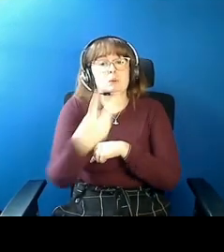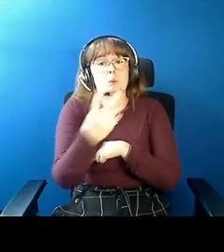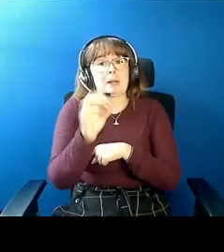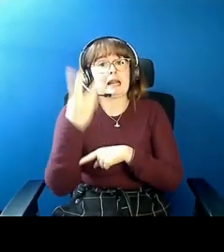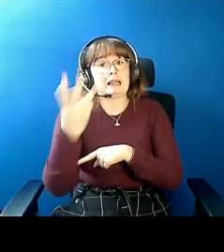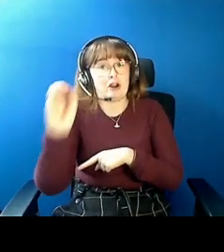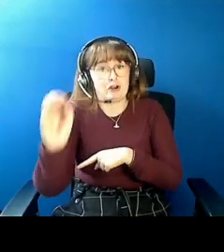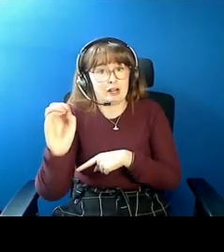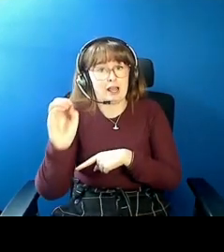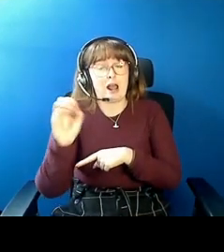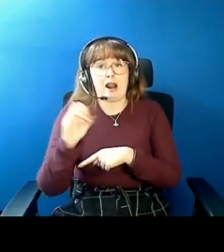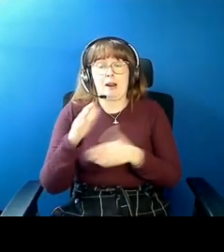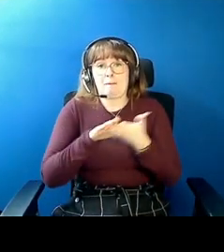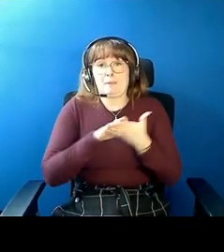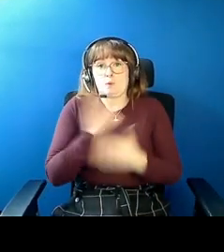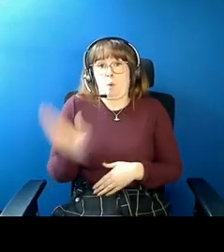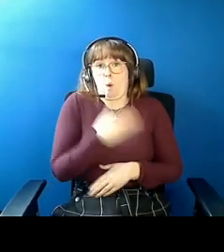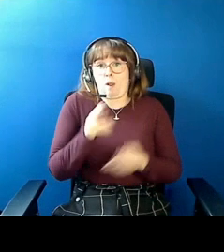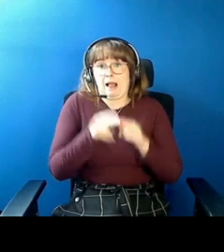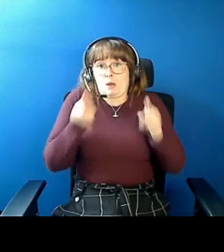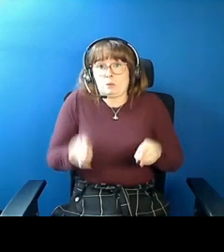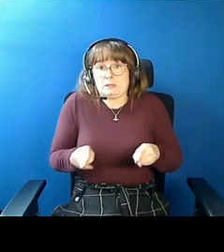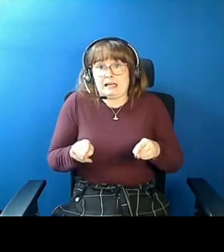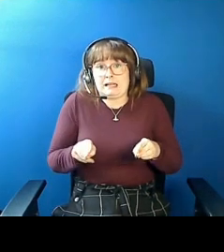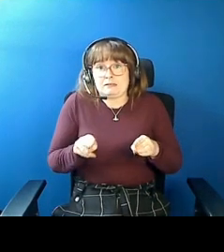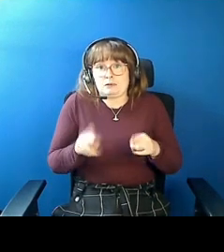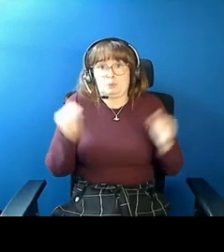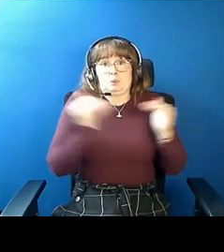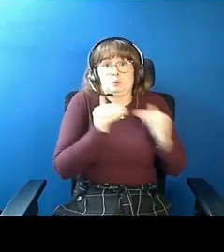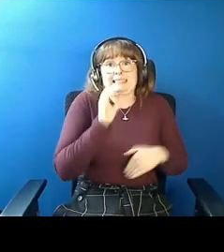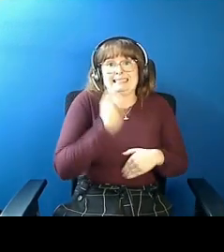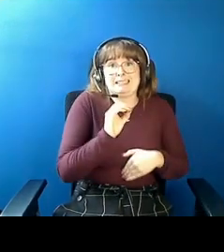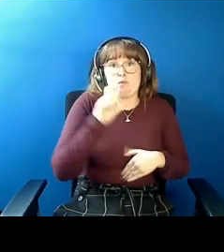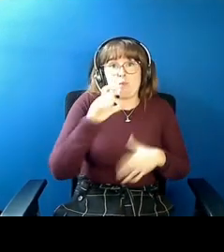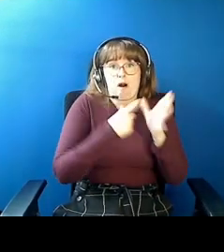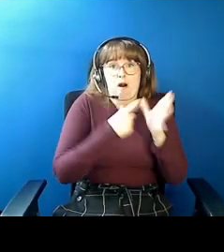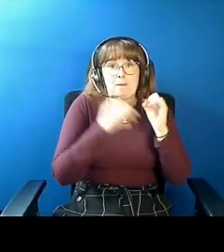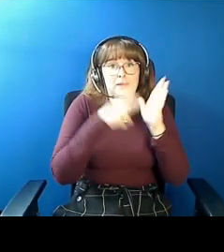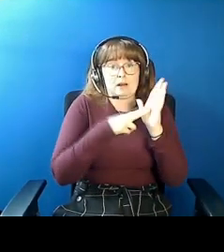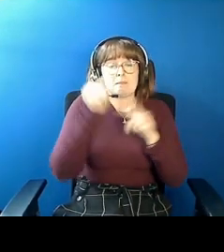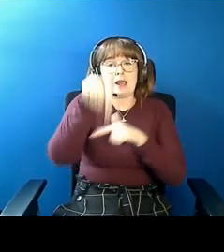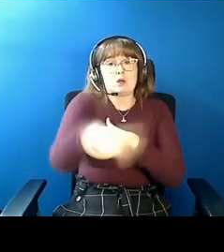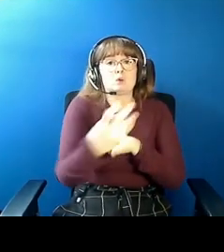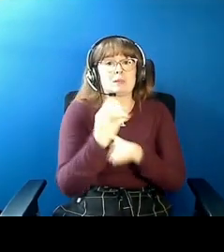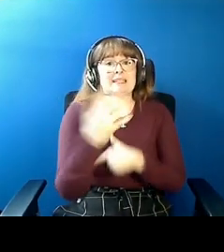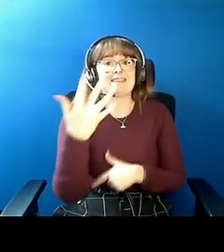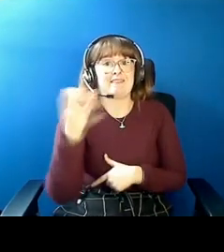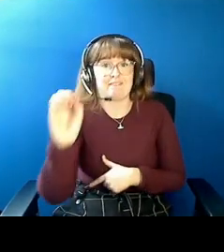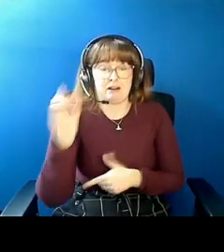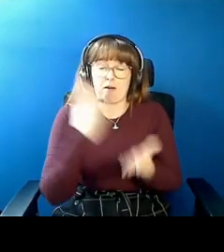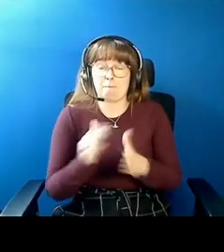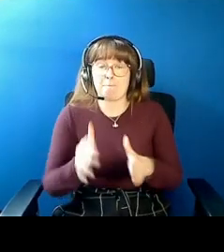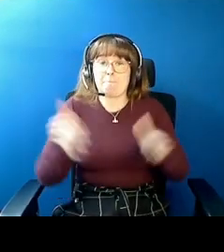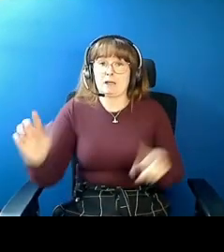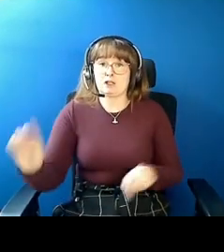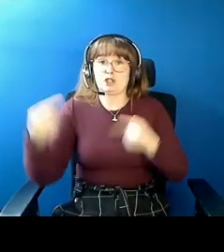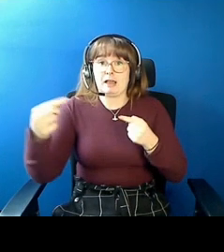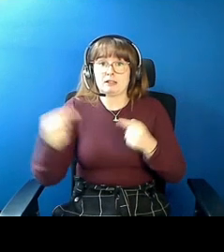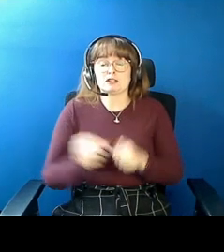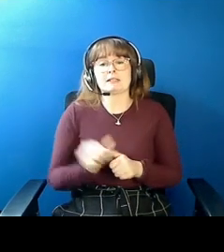housing to net zero carbon by 2050, which is an altogether bigger challenge, really. Next slide,